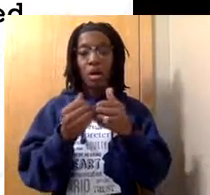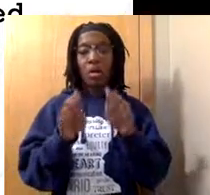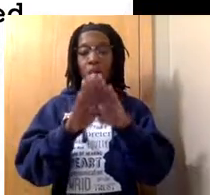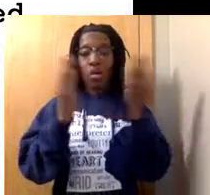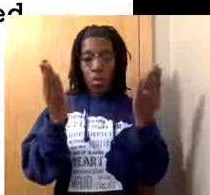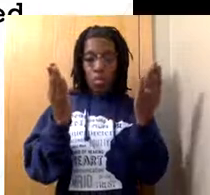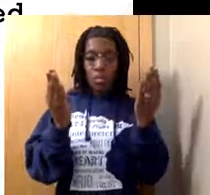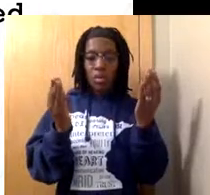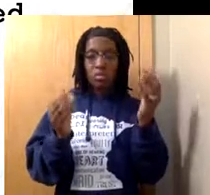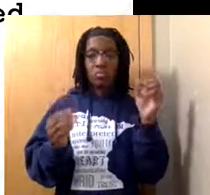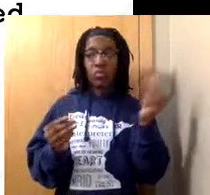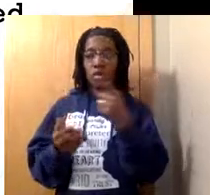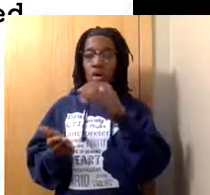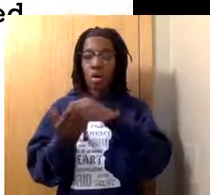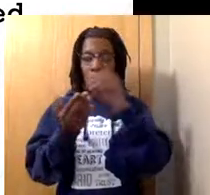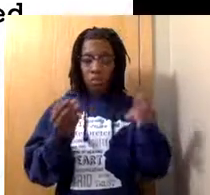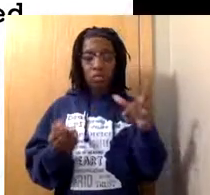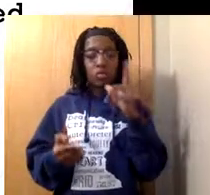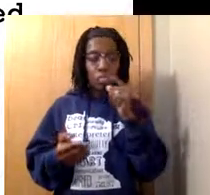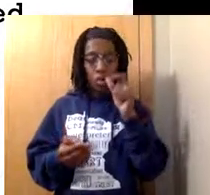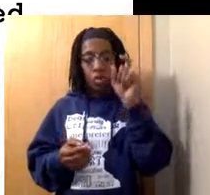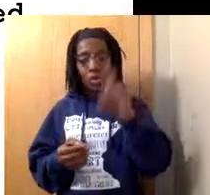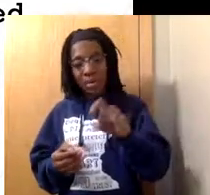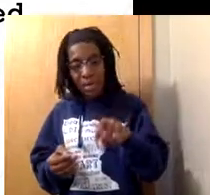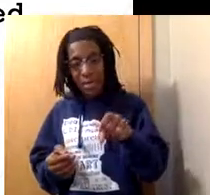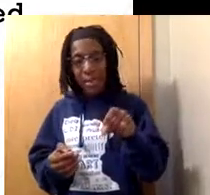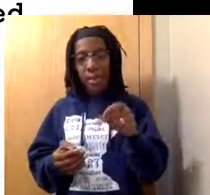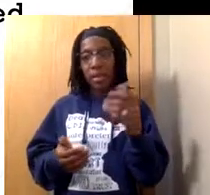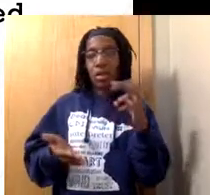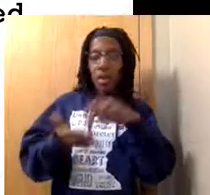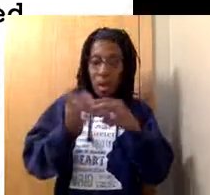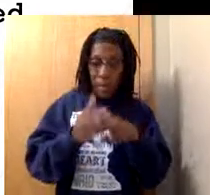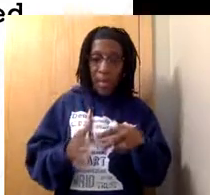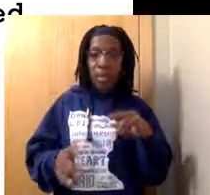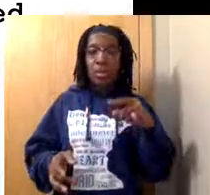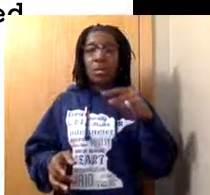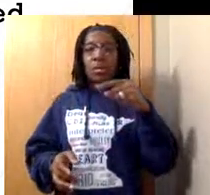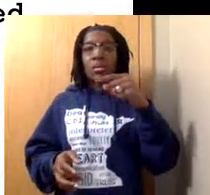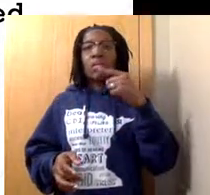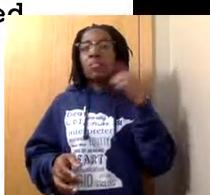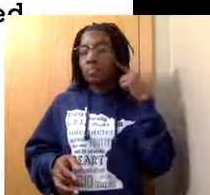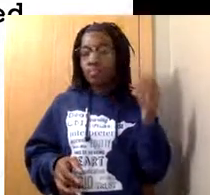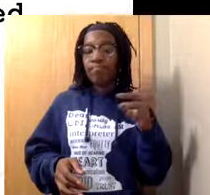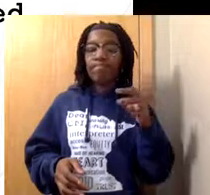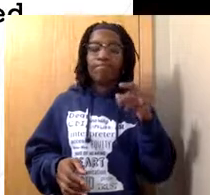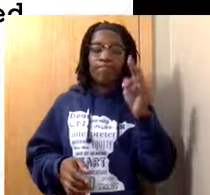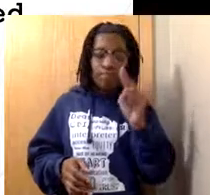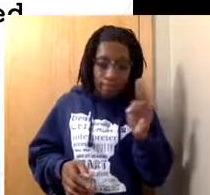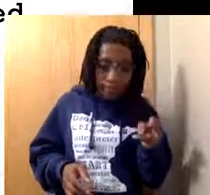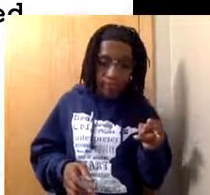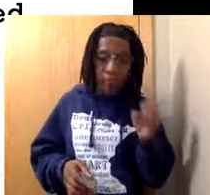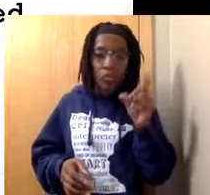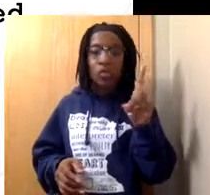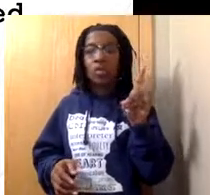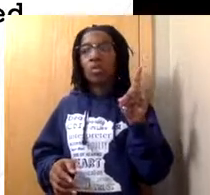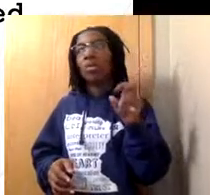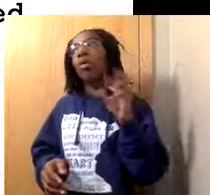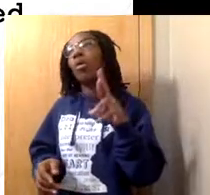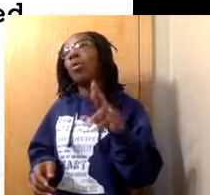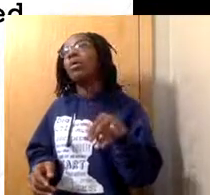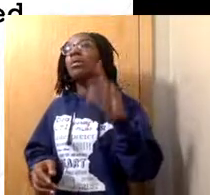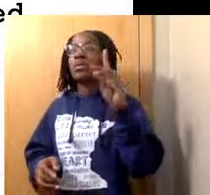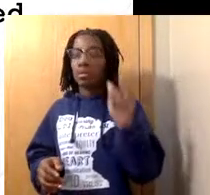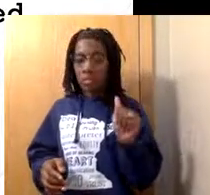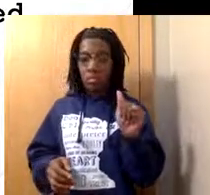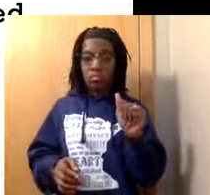of it. As far as deaf, hard of hearing with disability, and or hearing or not.